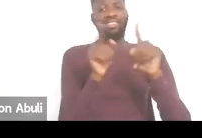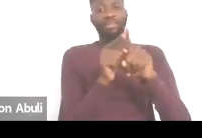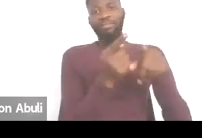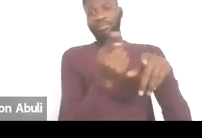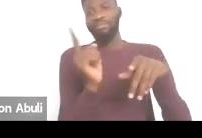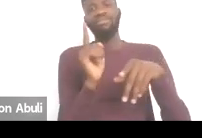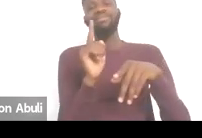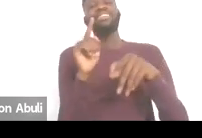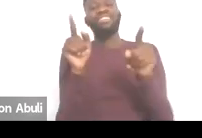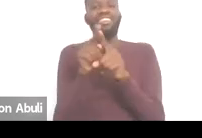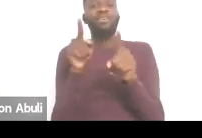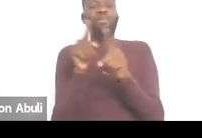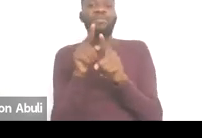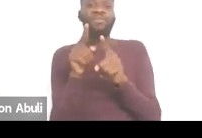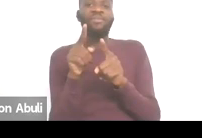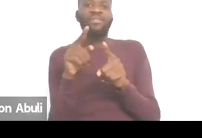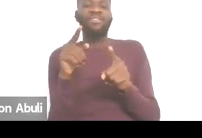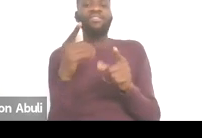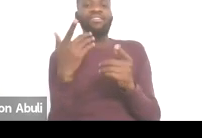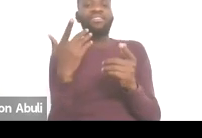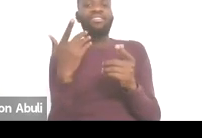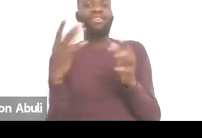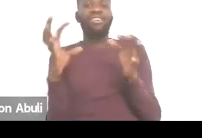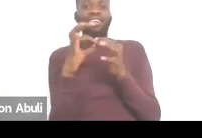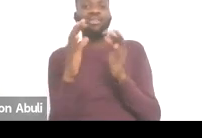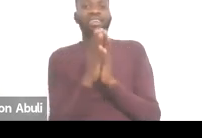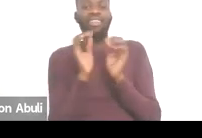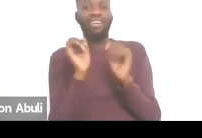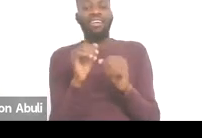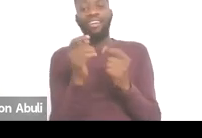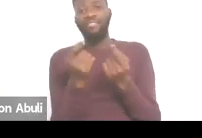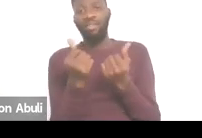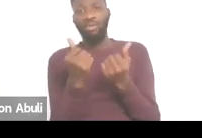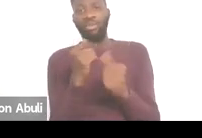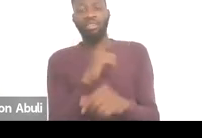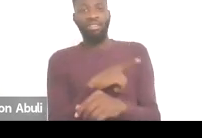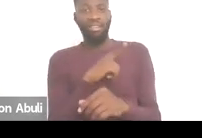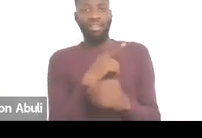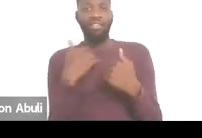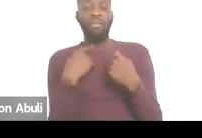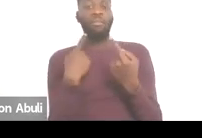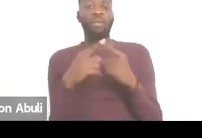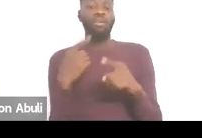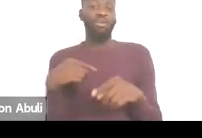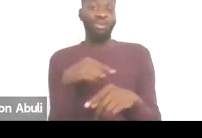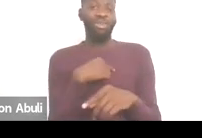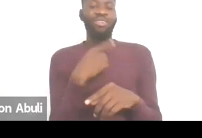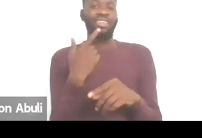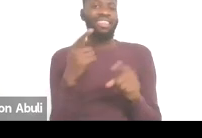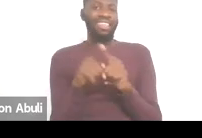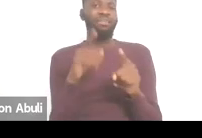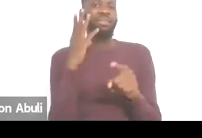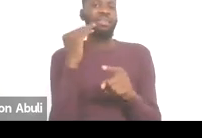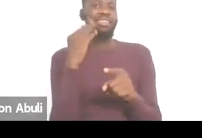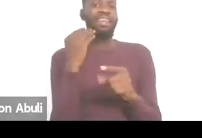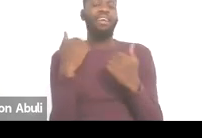to, apart maybe from the few lucky ones, but this is something we can all relate to. And the good